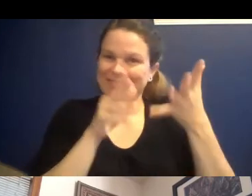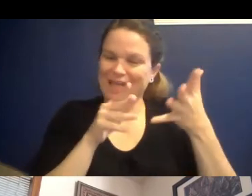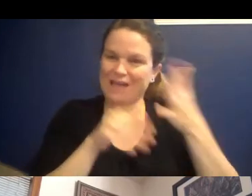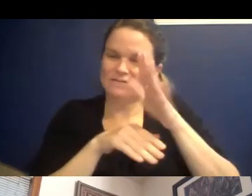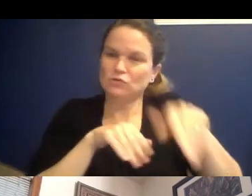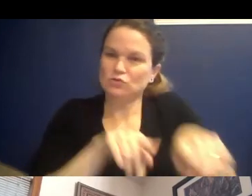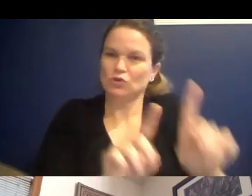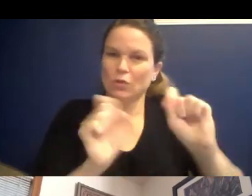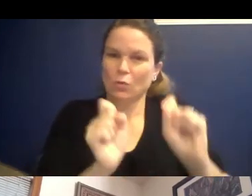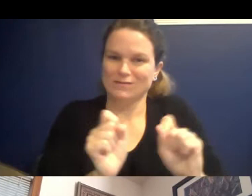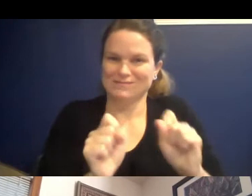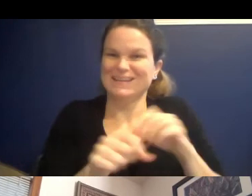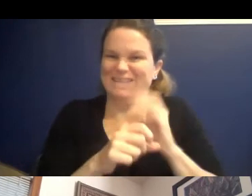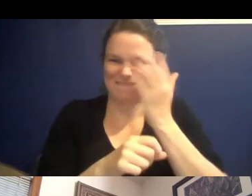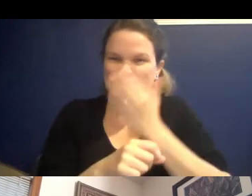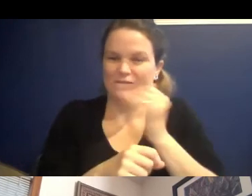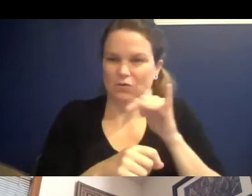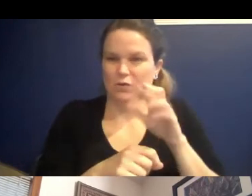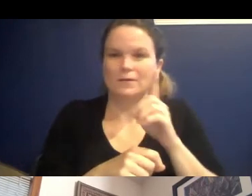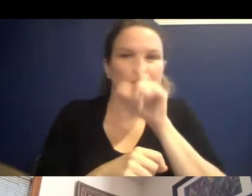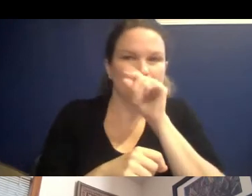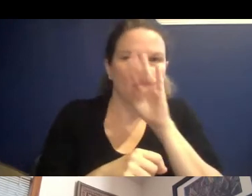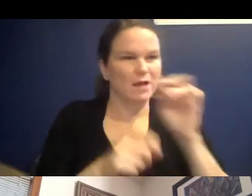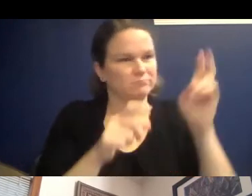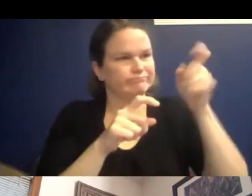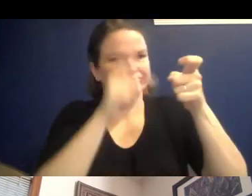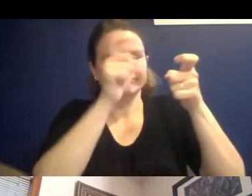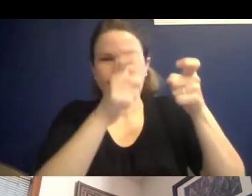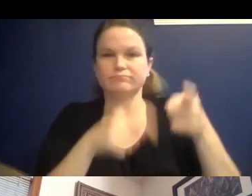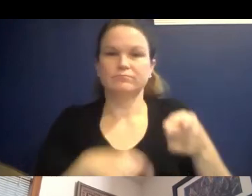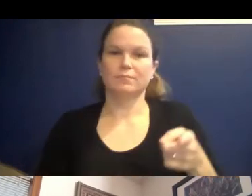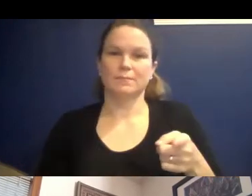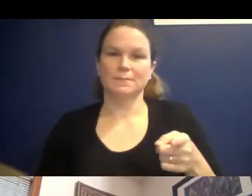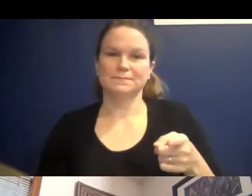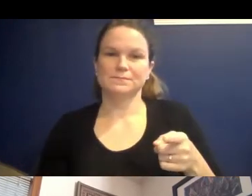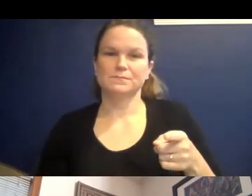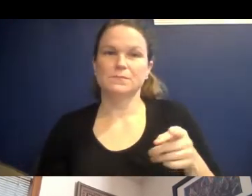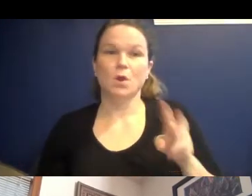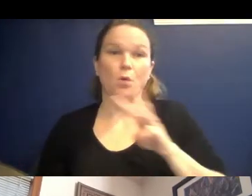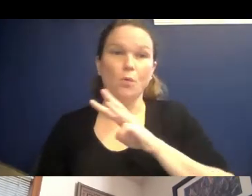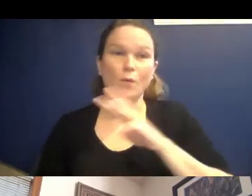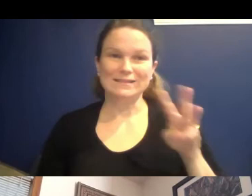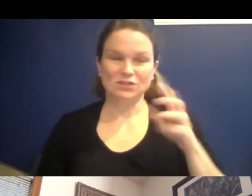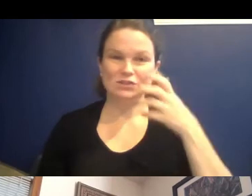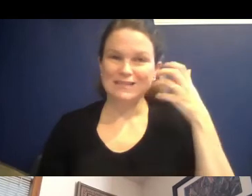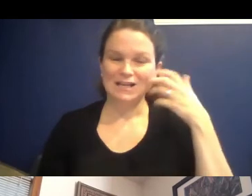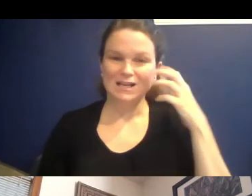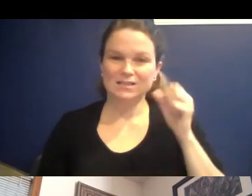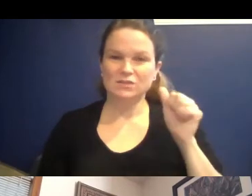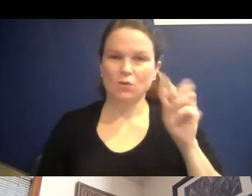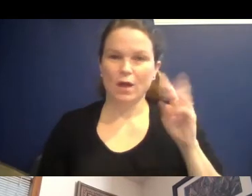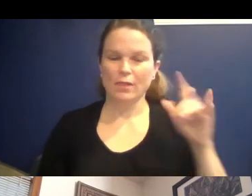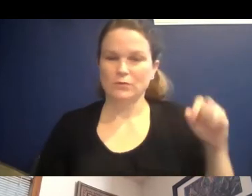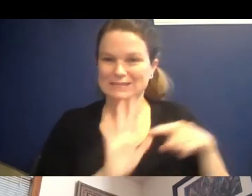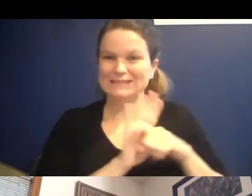area. Caterpillars of western tiger swallowtails eat leaves of trees, such as willow and